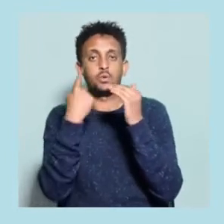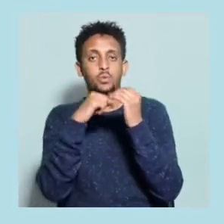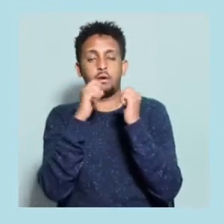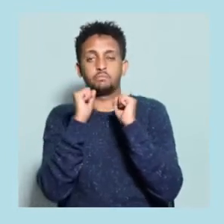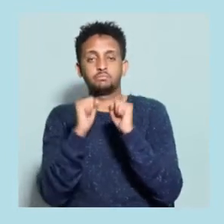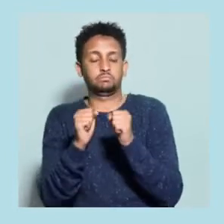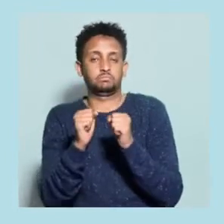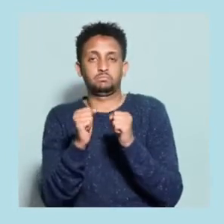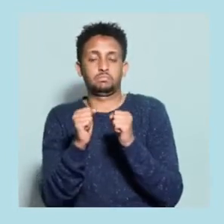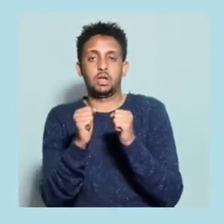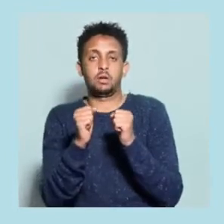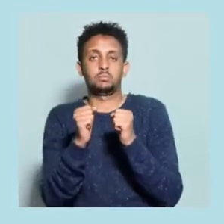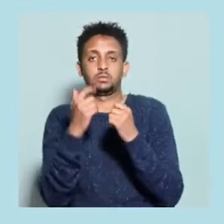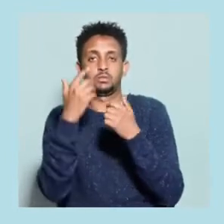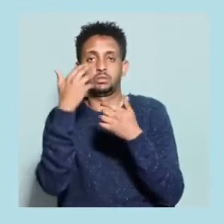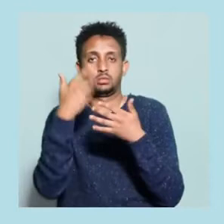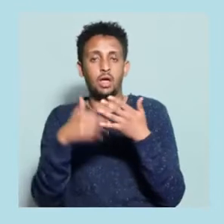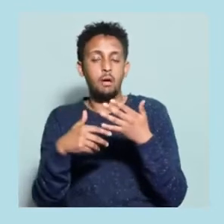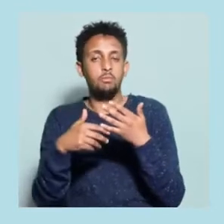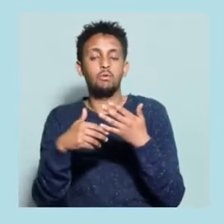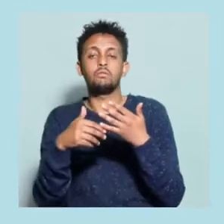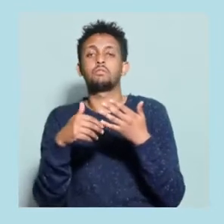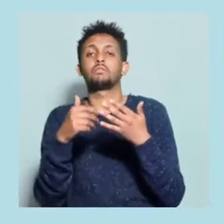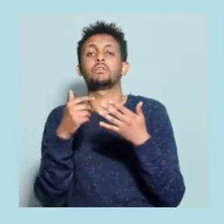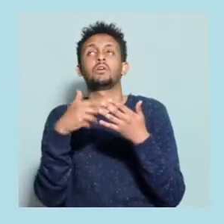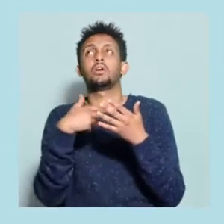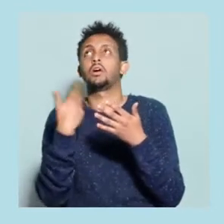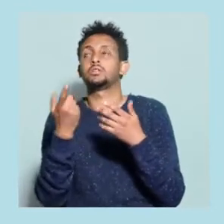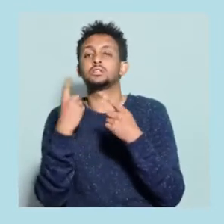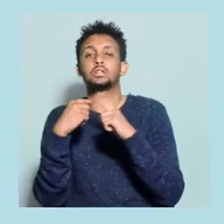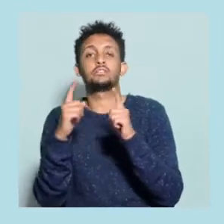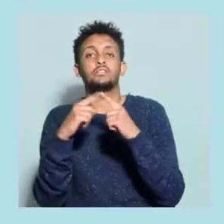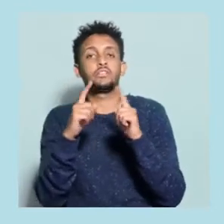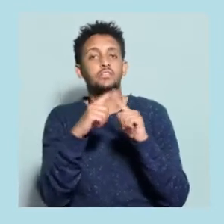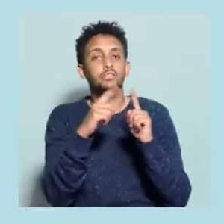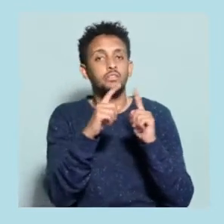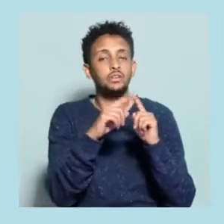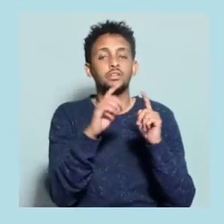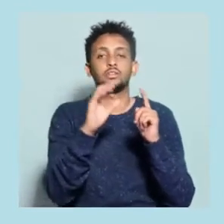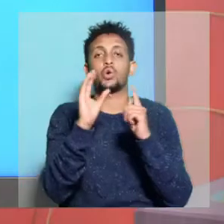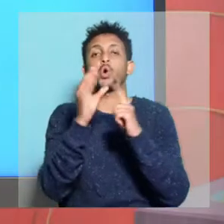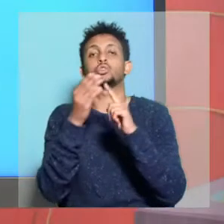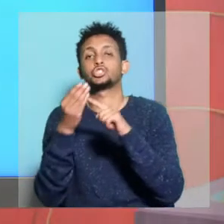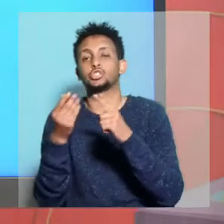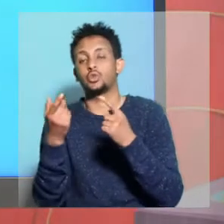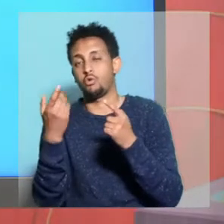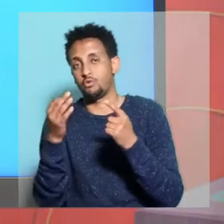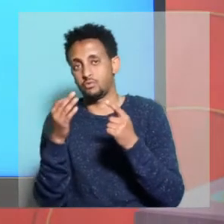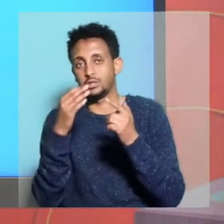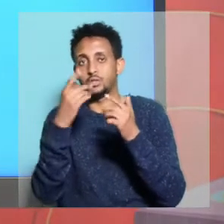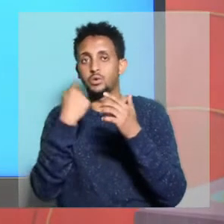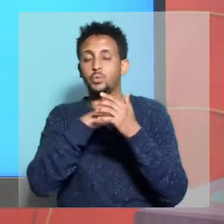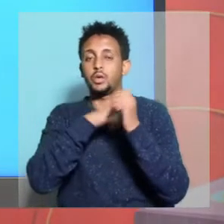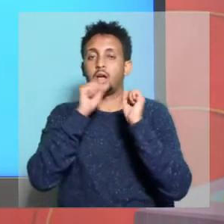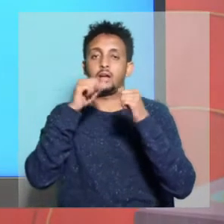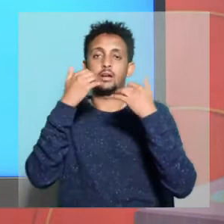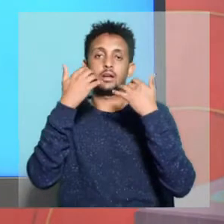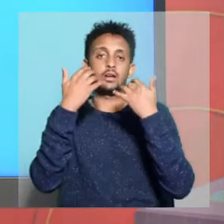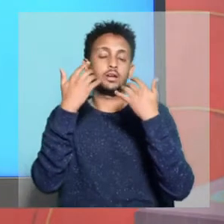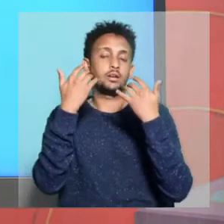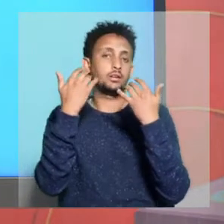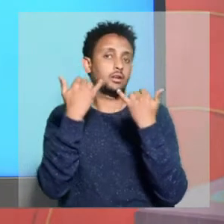see the types of equilibrium as well as the different conditions of equilibrium. We can classify